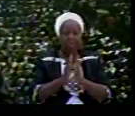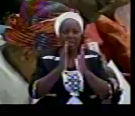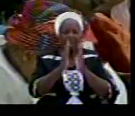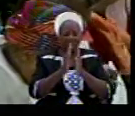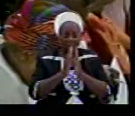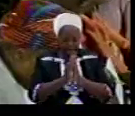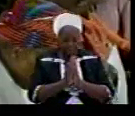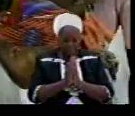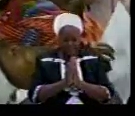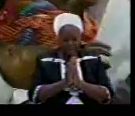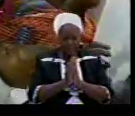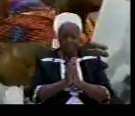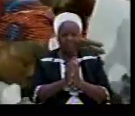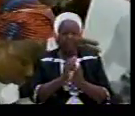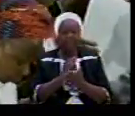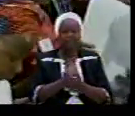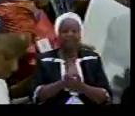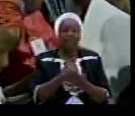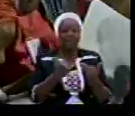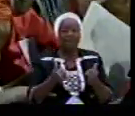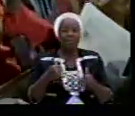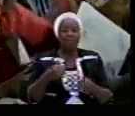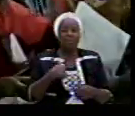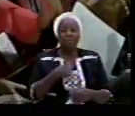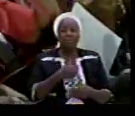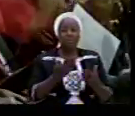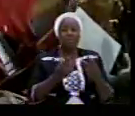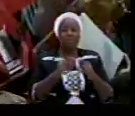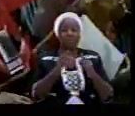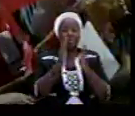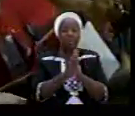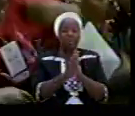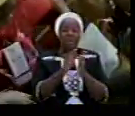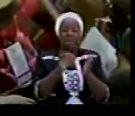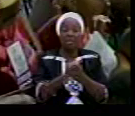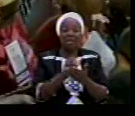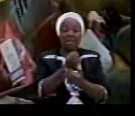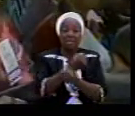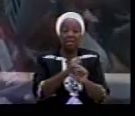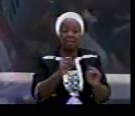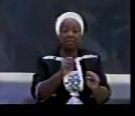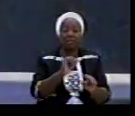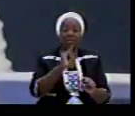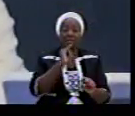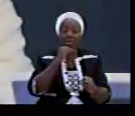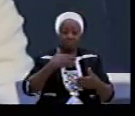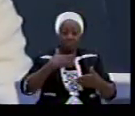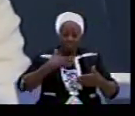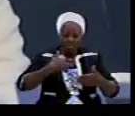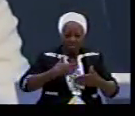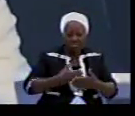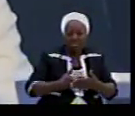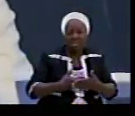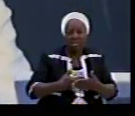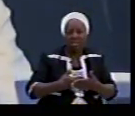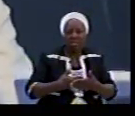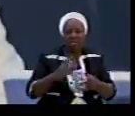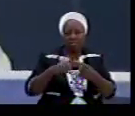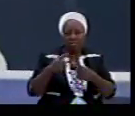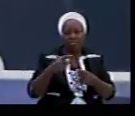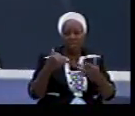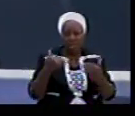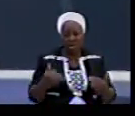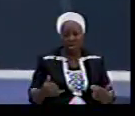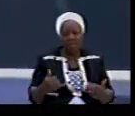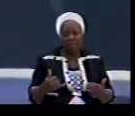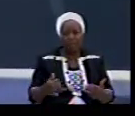Amen. Let's bow our eyes close. That salvation is near right now. The